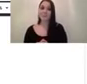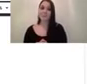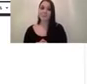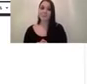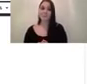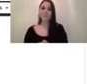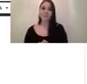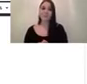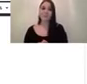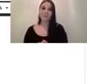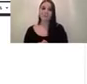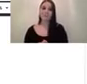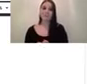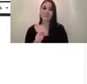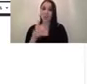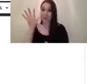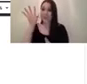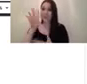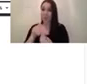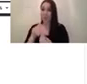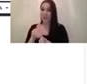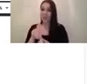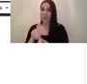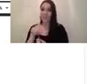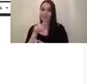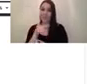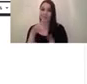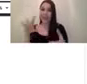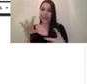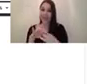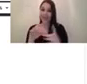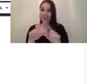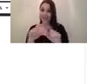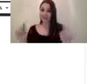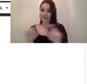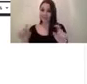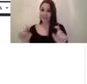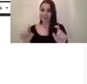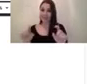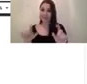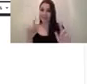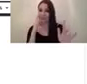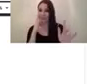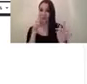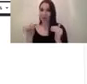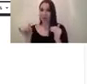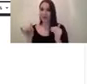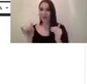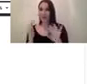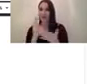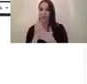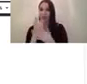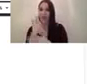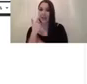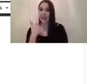In summary, here in this link down here, you can actually check a really